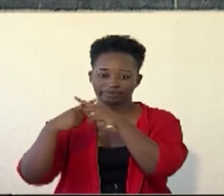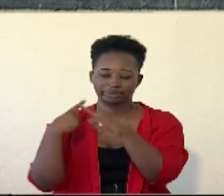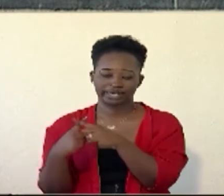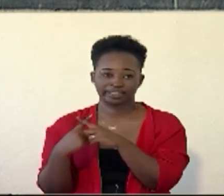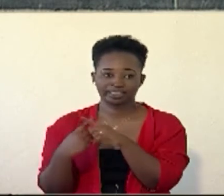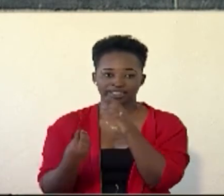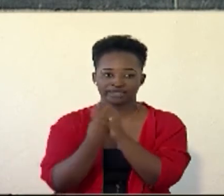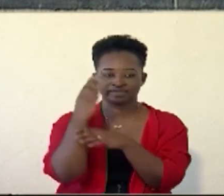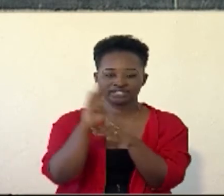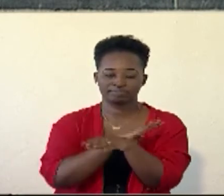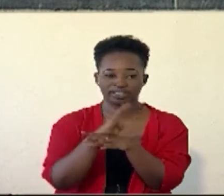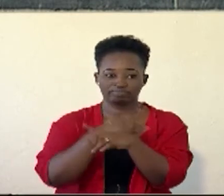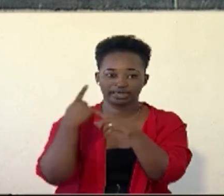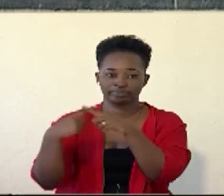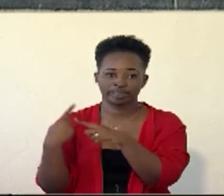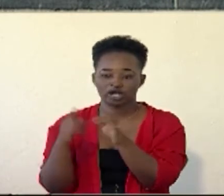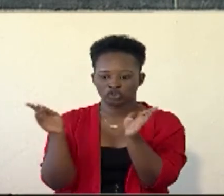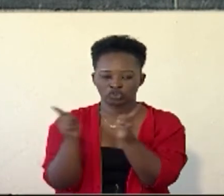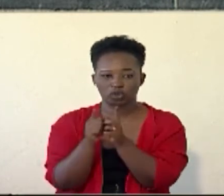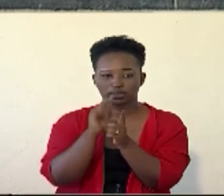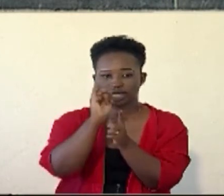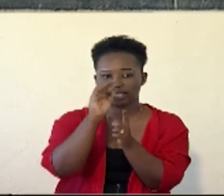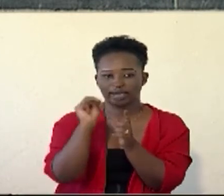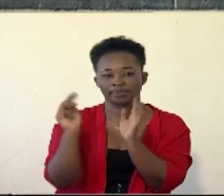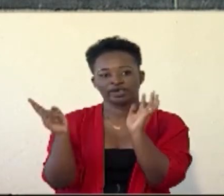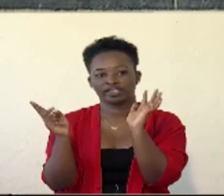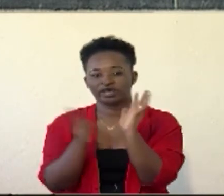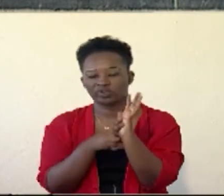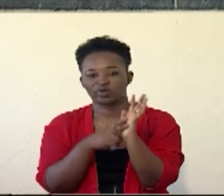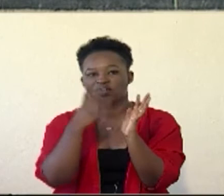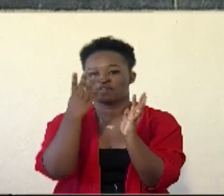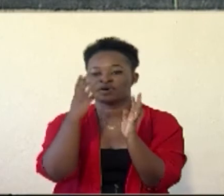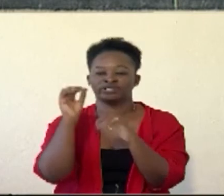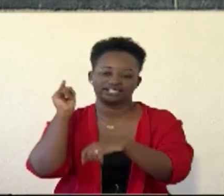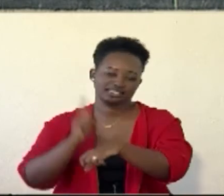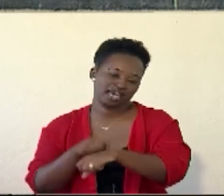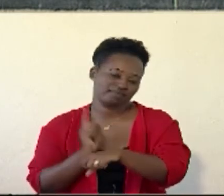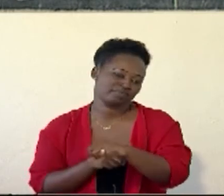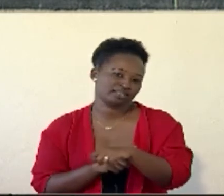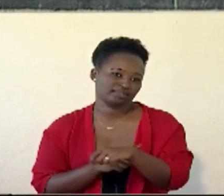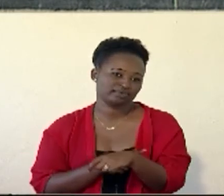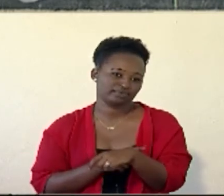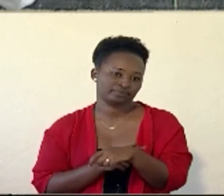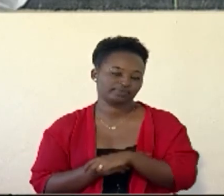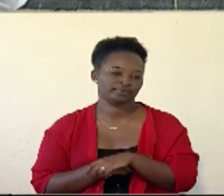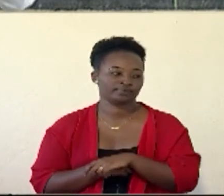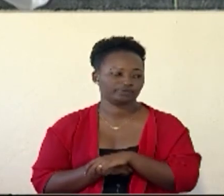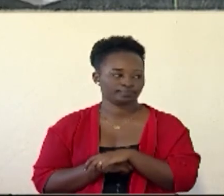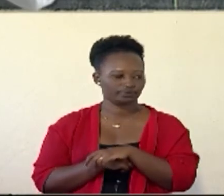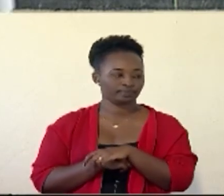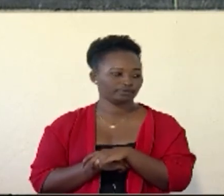the investment multiplier is equal to 40 times. Is equal to